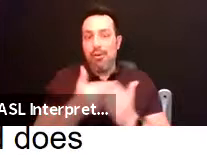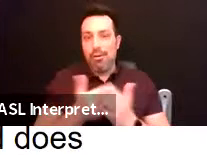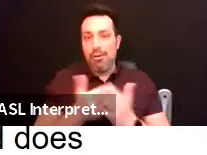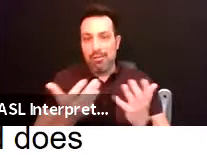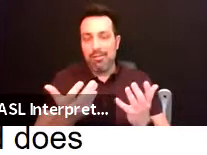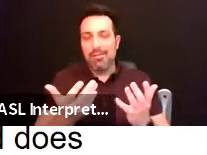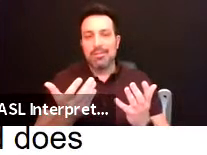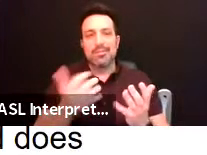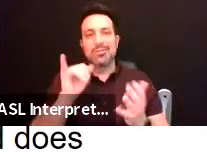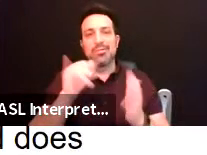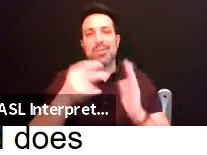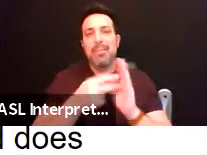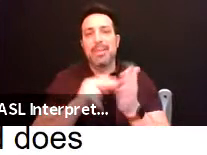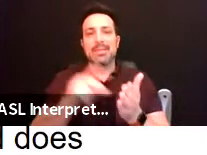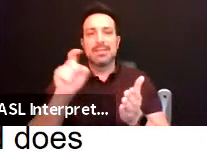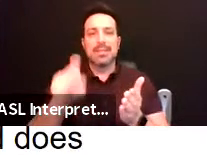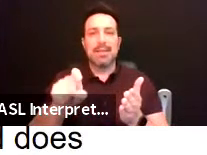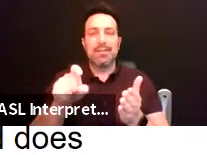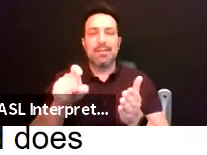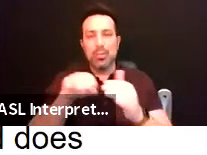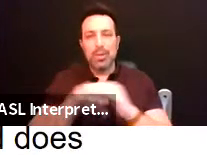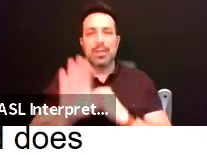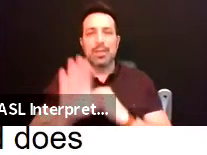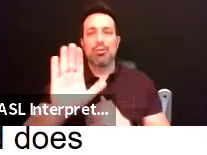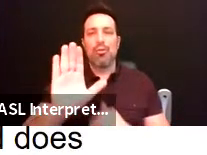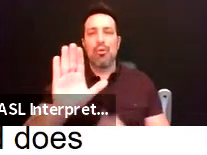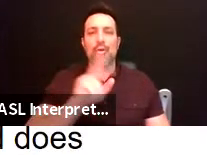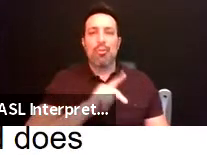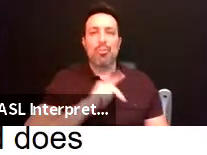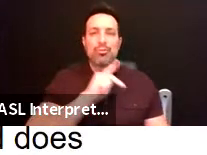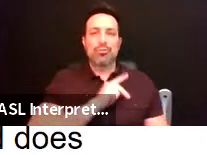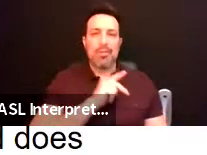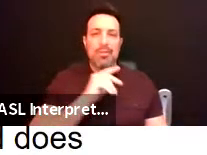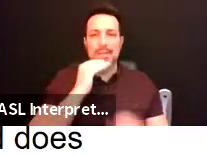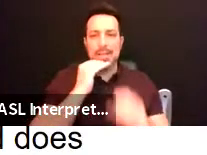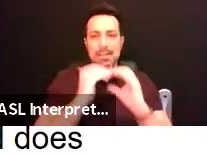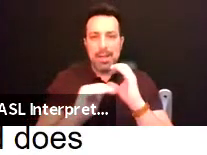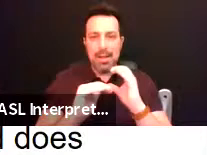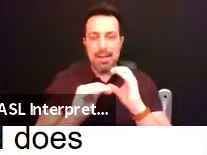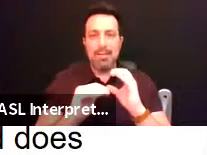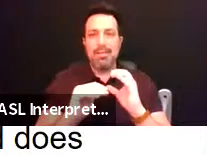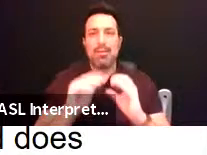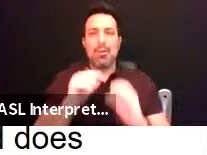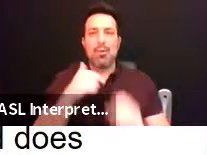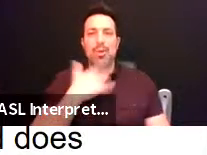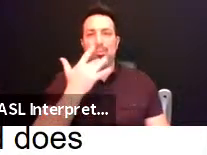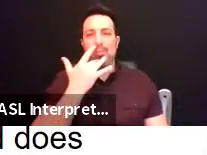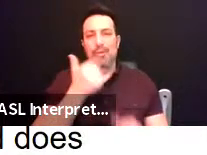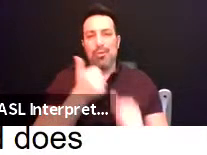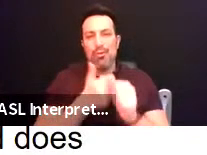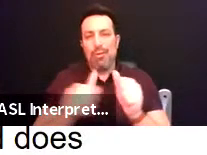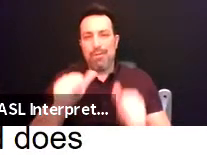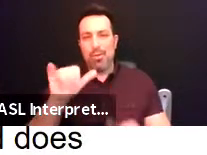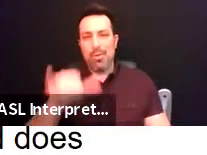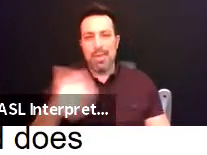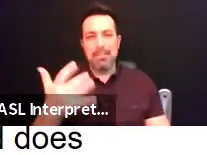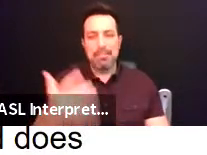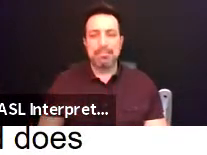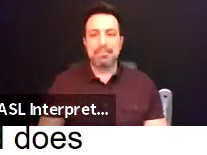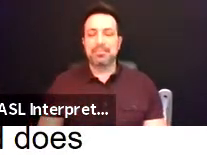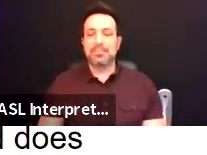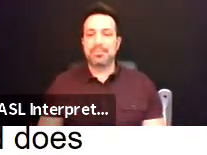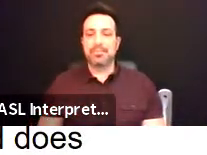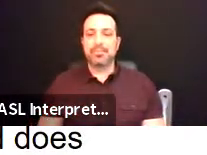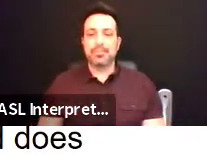then that just means we have to go into your personal email, and we would prefer to avoid that.